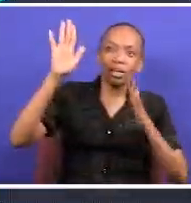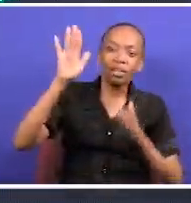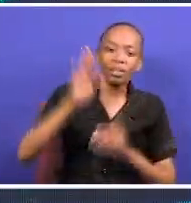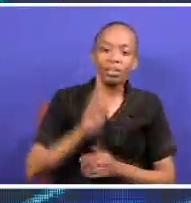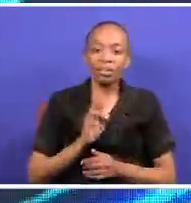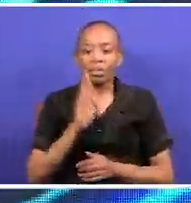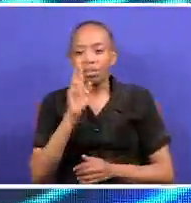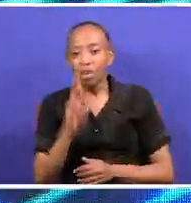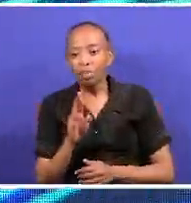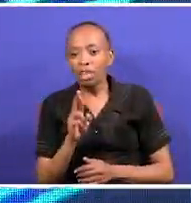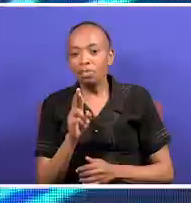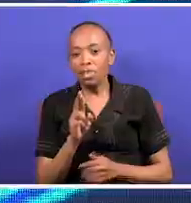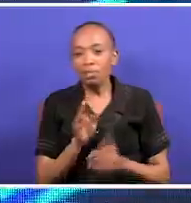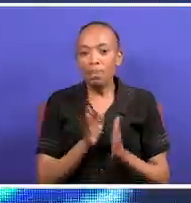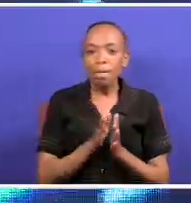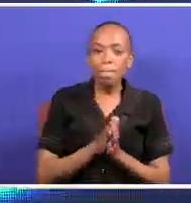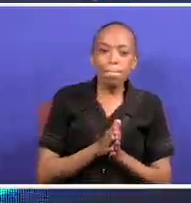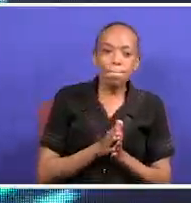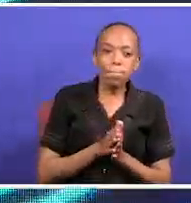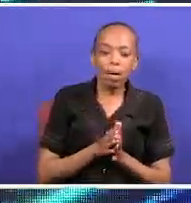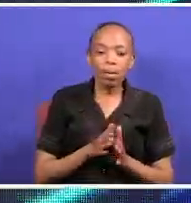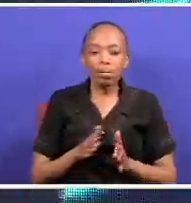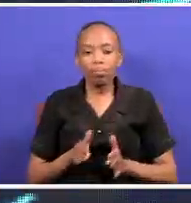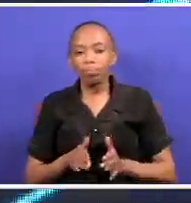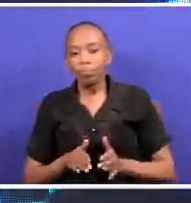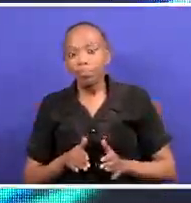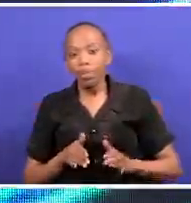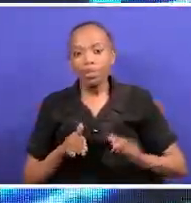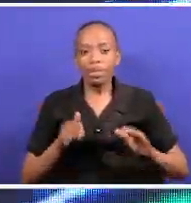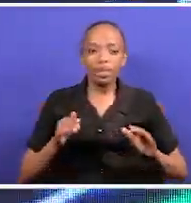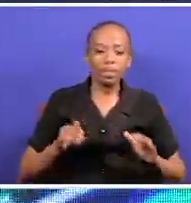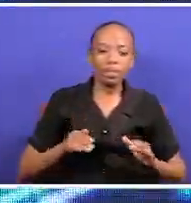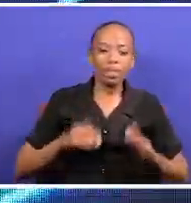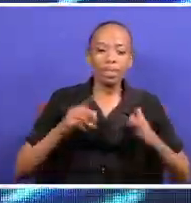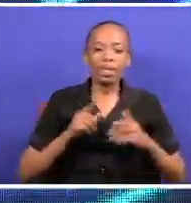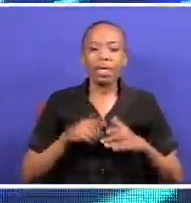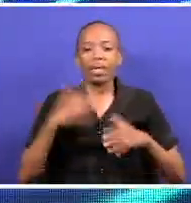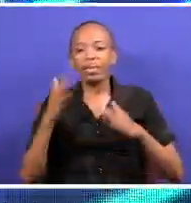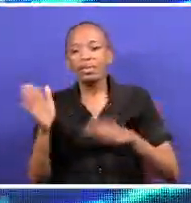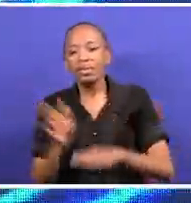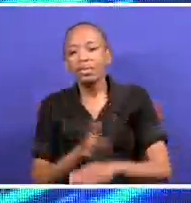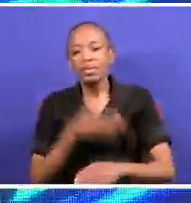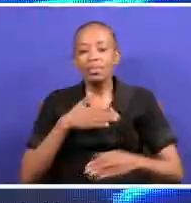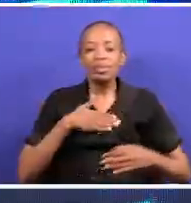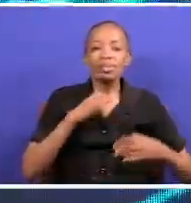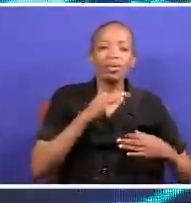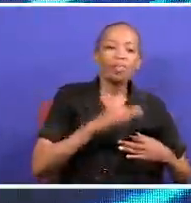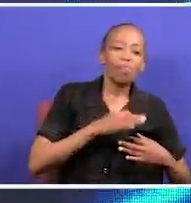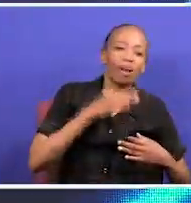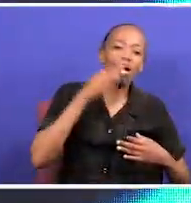for for then